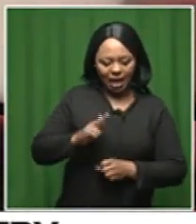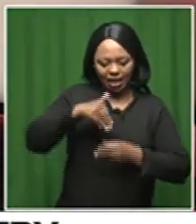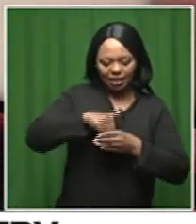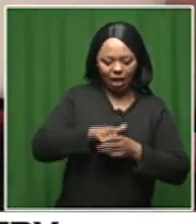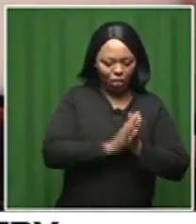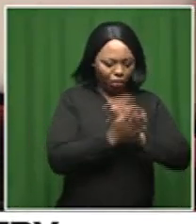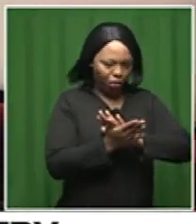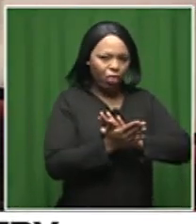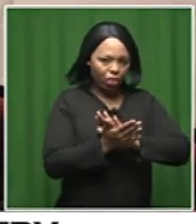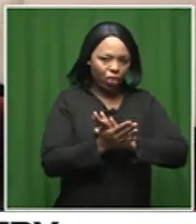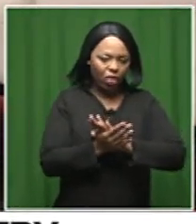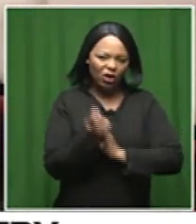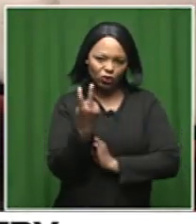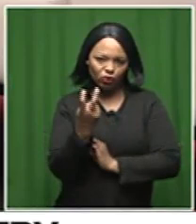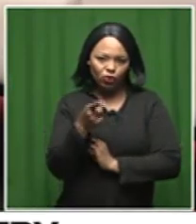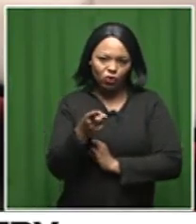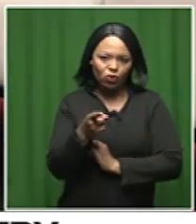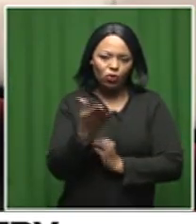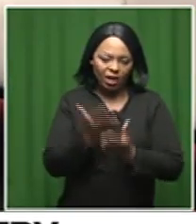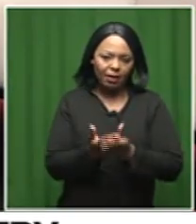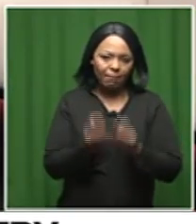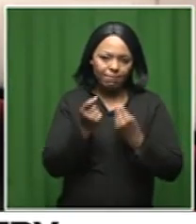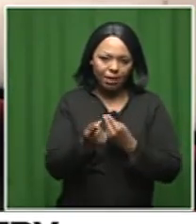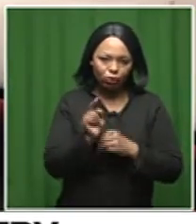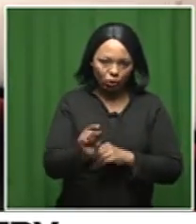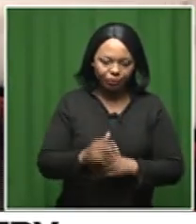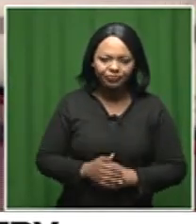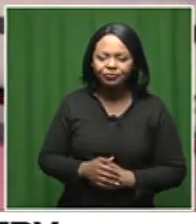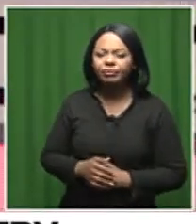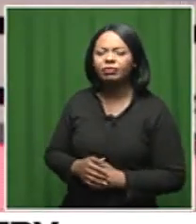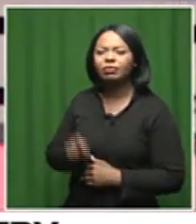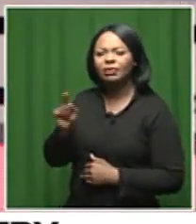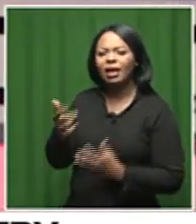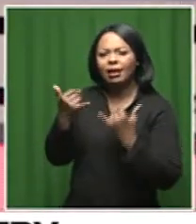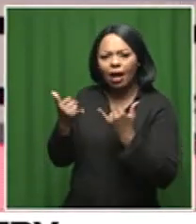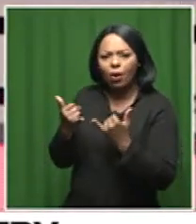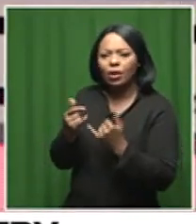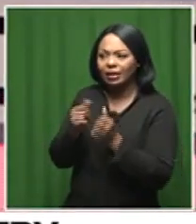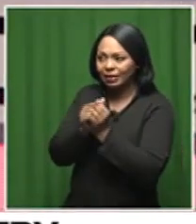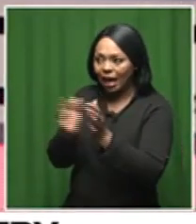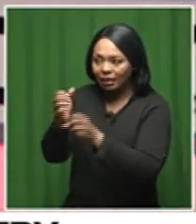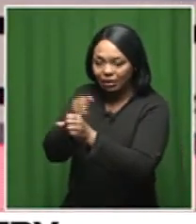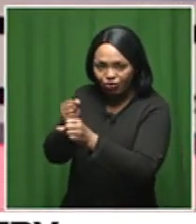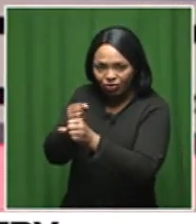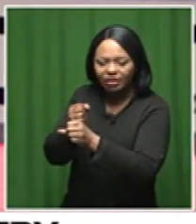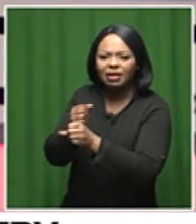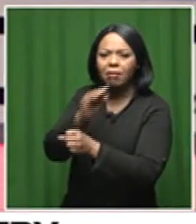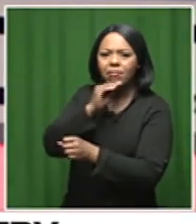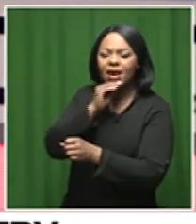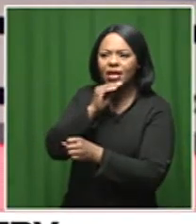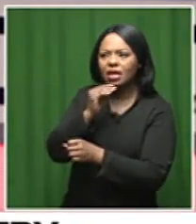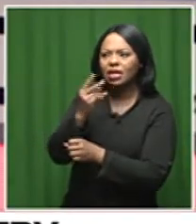ones that you get. So here you are, the treatment's about to be started, but I'm sure even in the 20 days